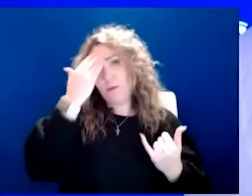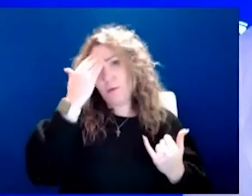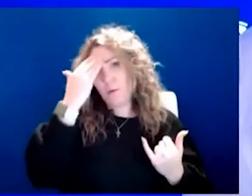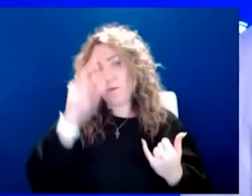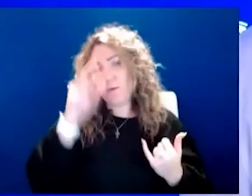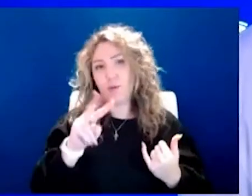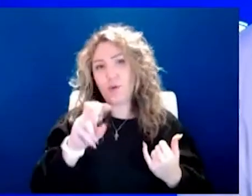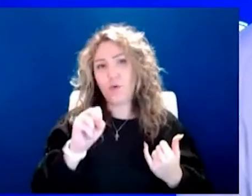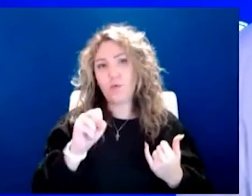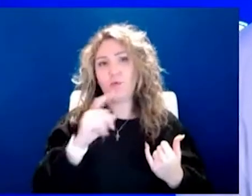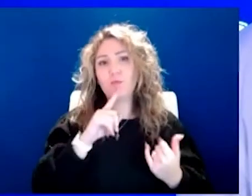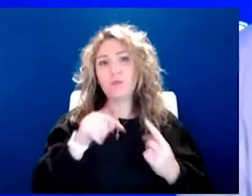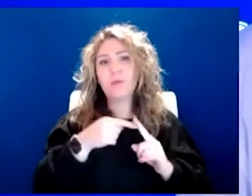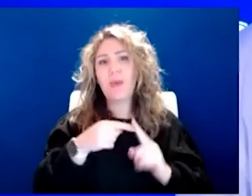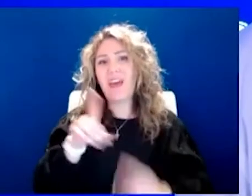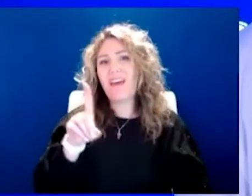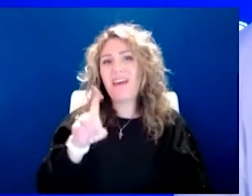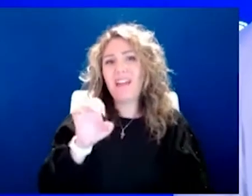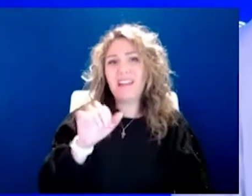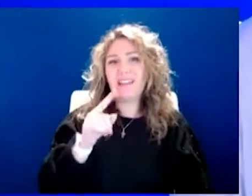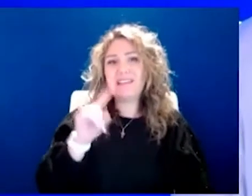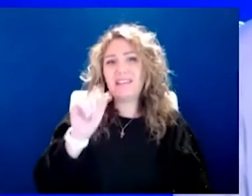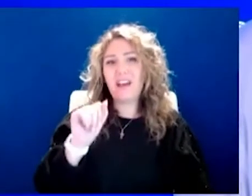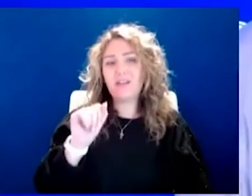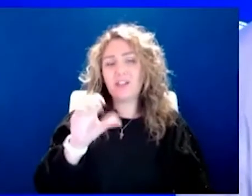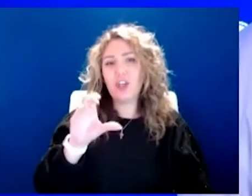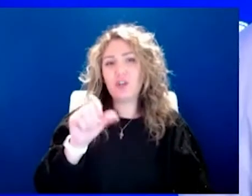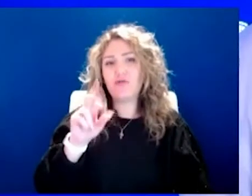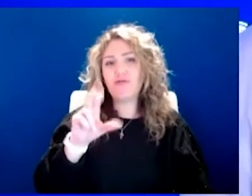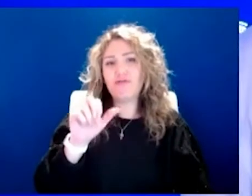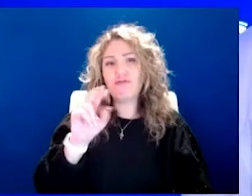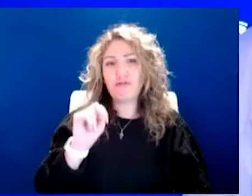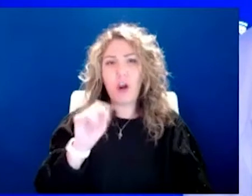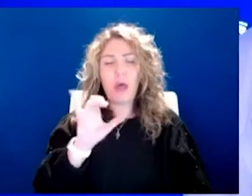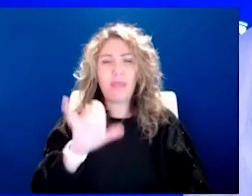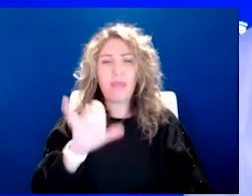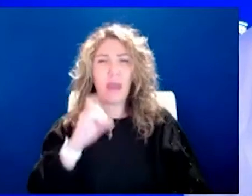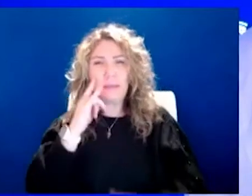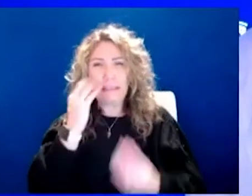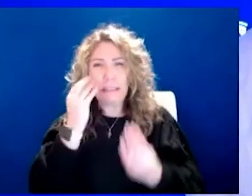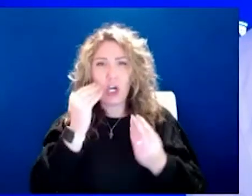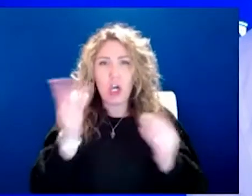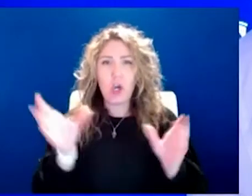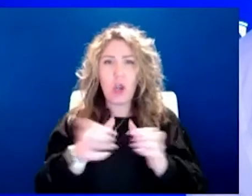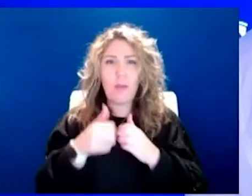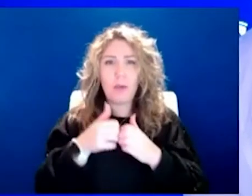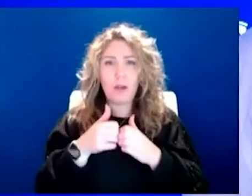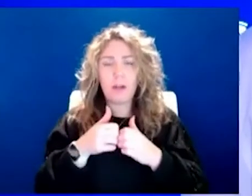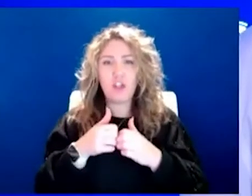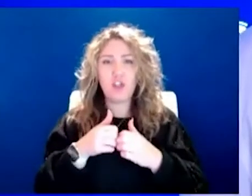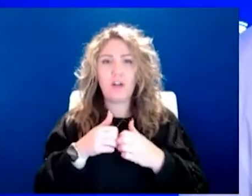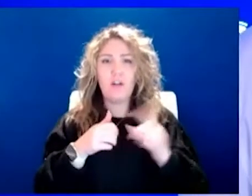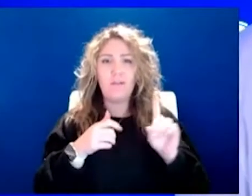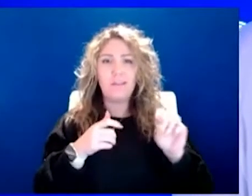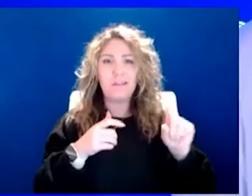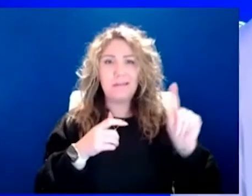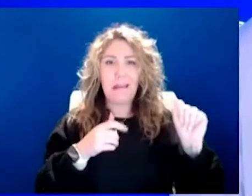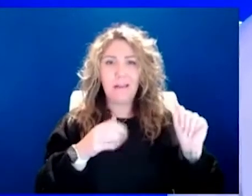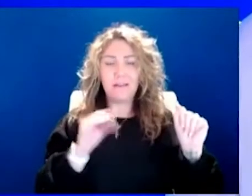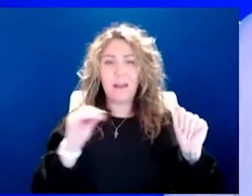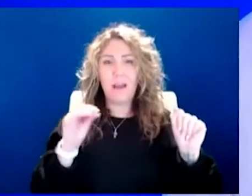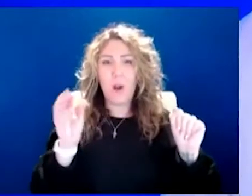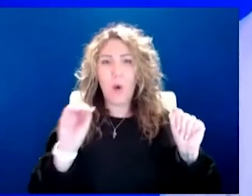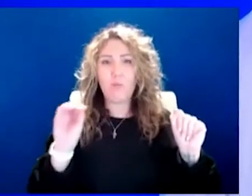about Deltacron, which they thought was a combination of Delta and Omicron variants. However, that was a